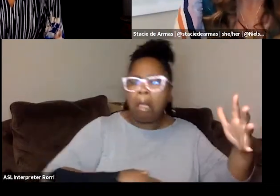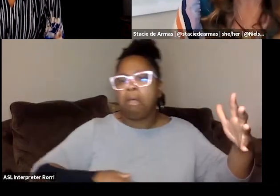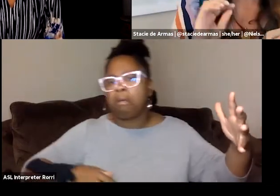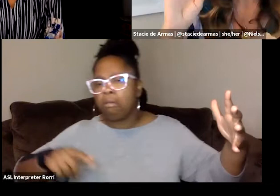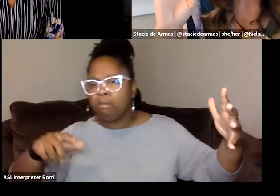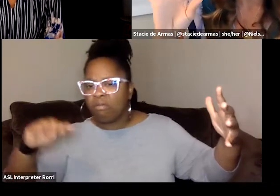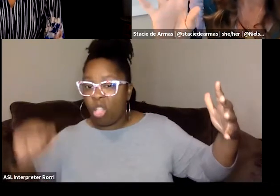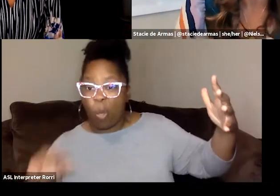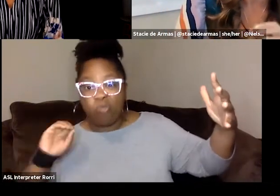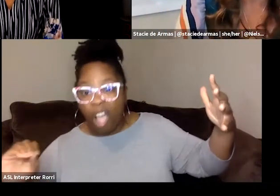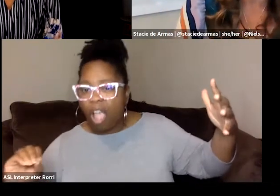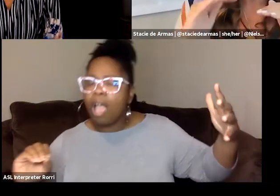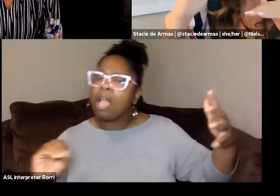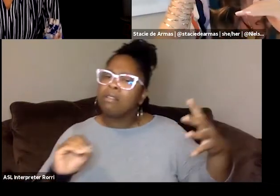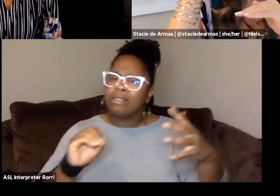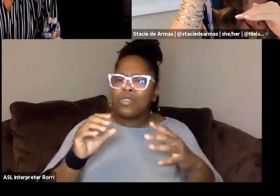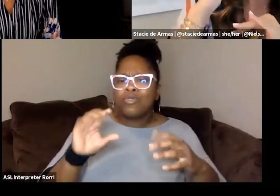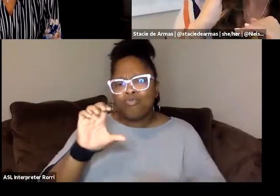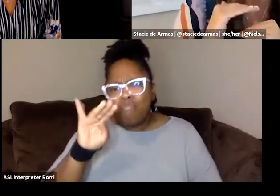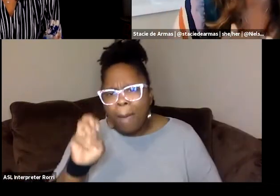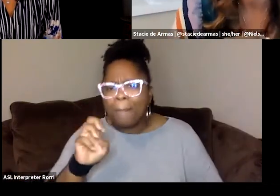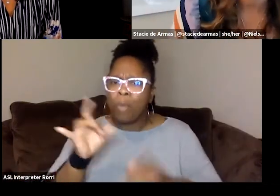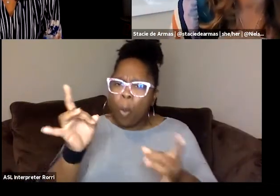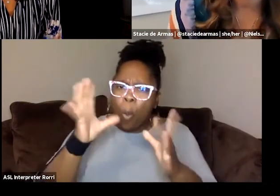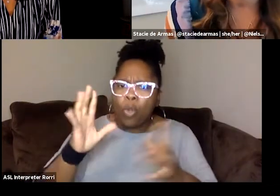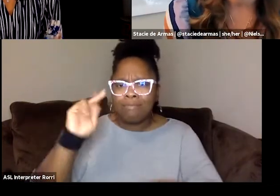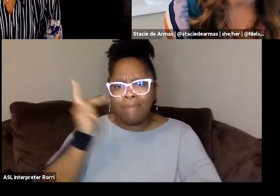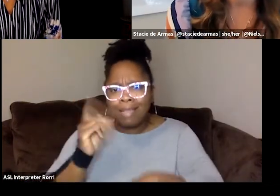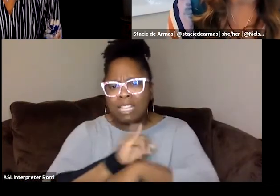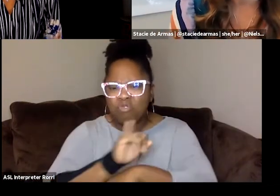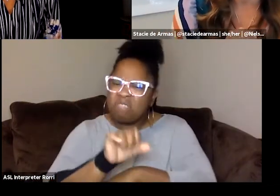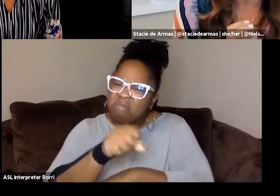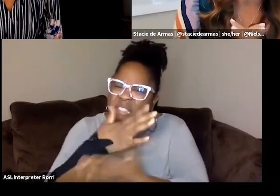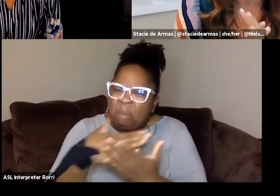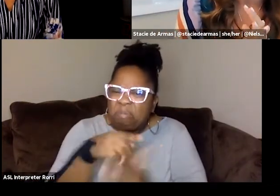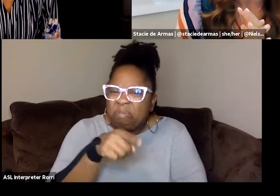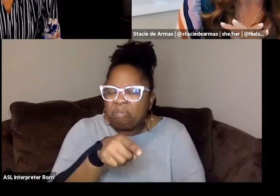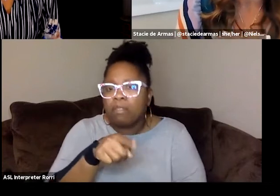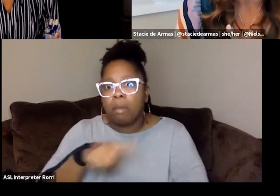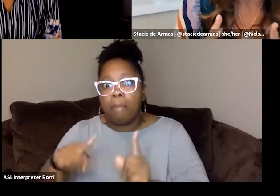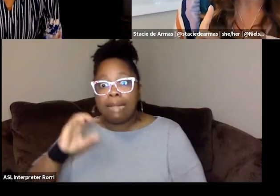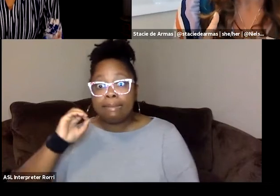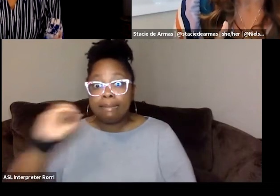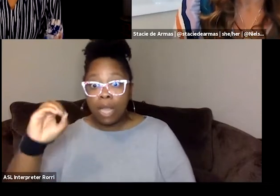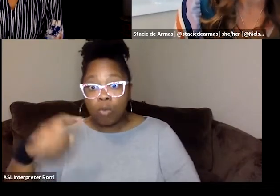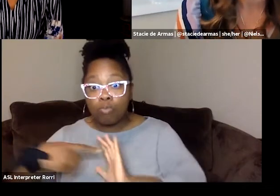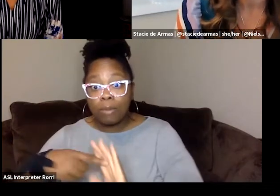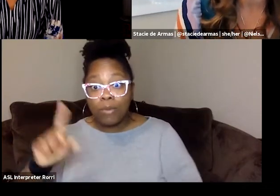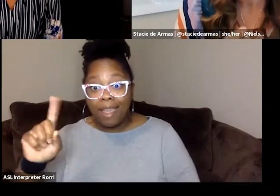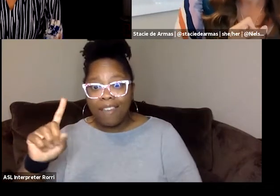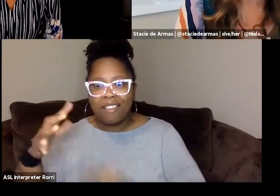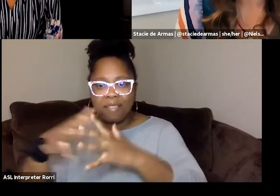and horror and politics and mystery, but where there is zero representation in the top content on television.